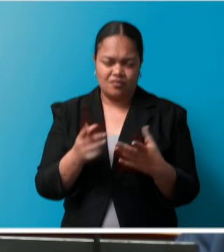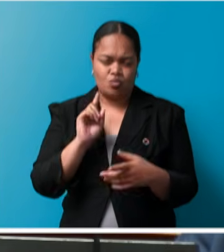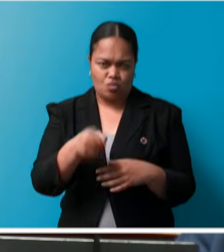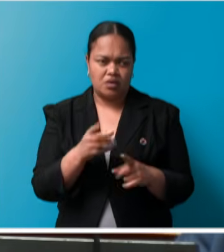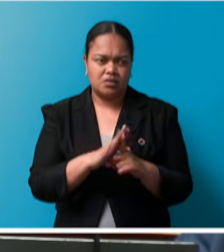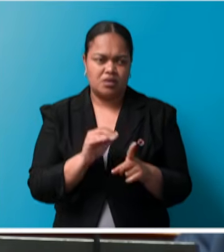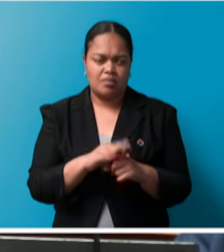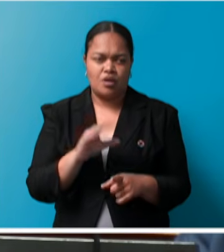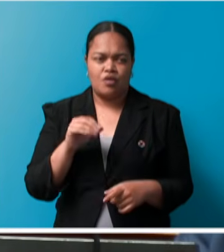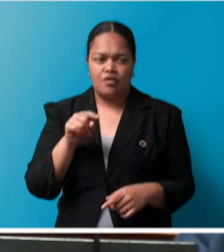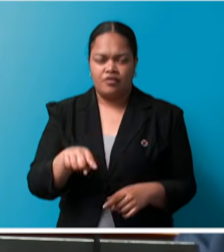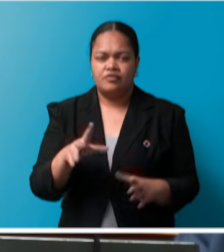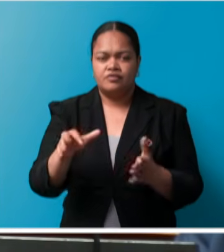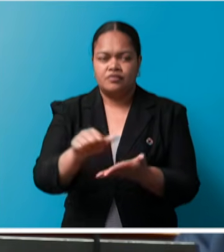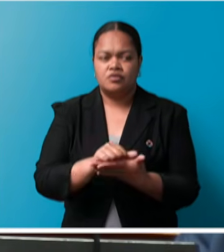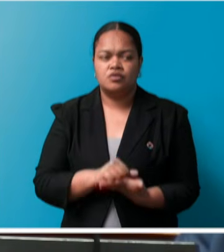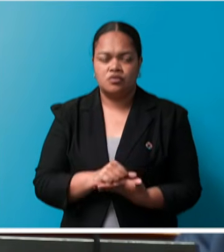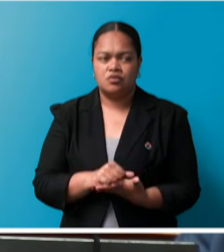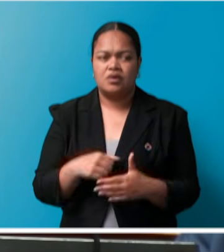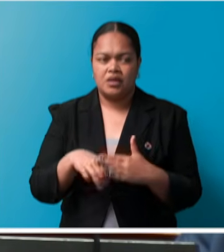this collaborative approach in our action.